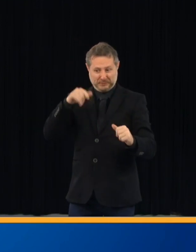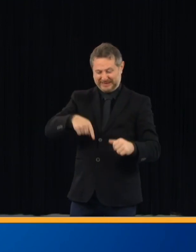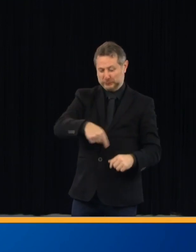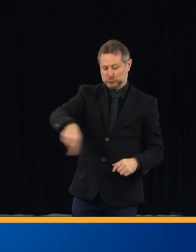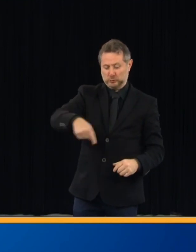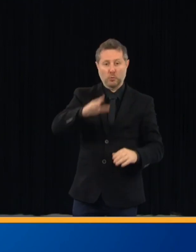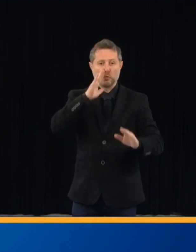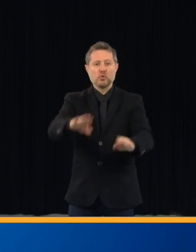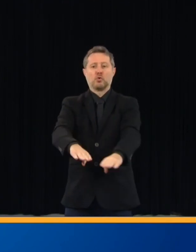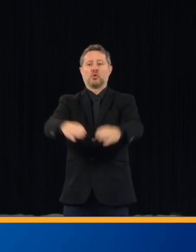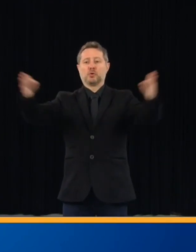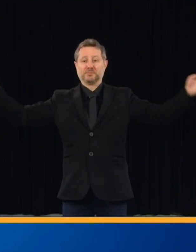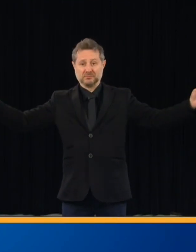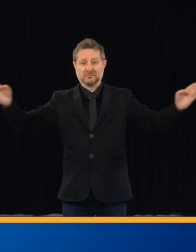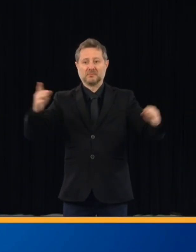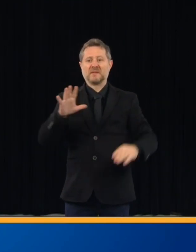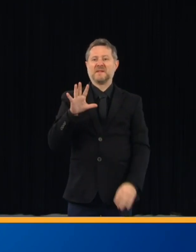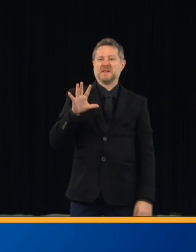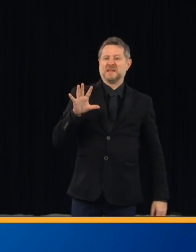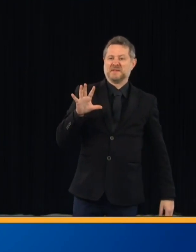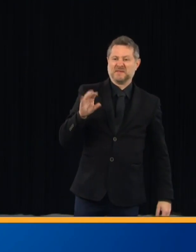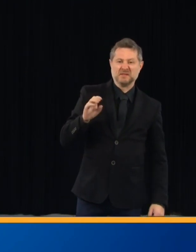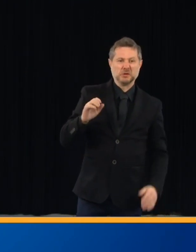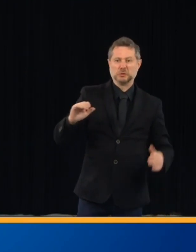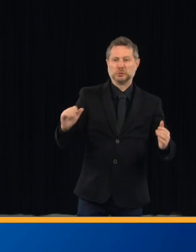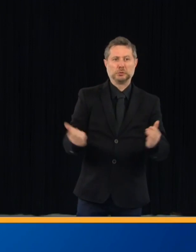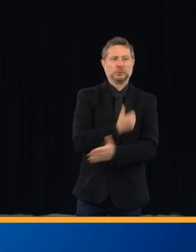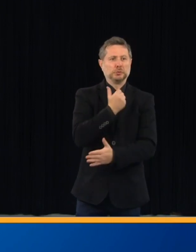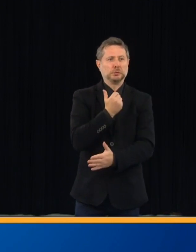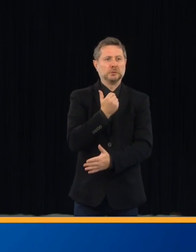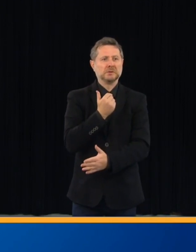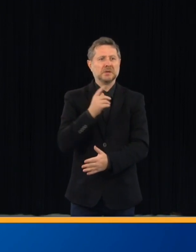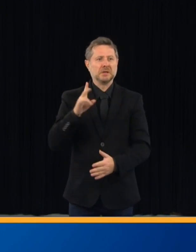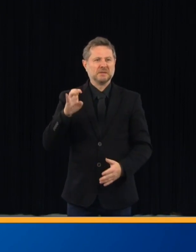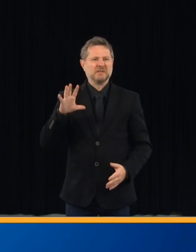750 beds. We're taking a Office of Mental